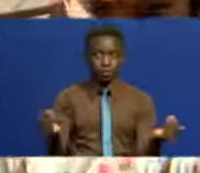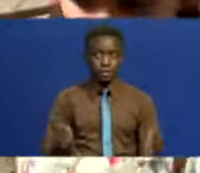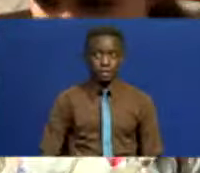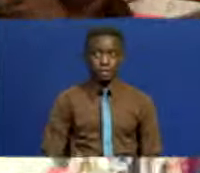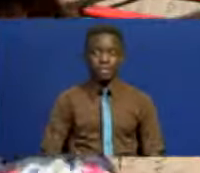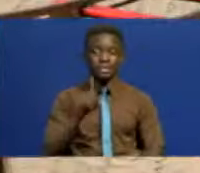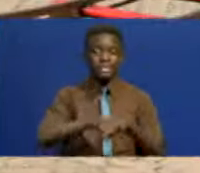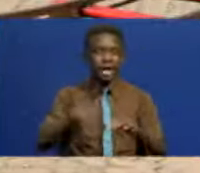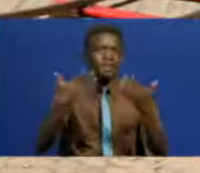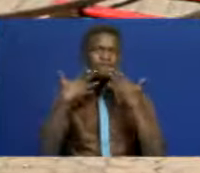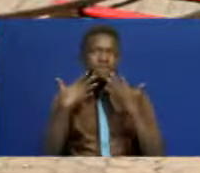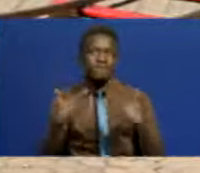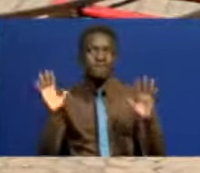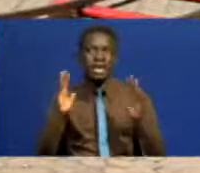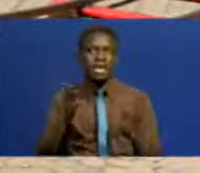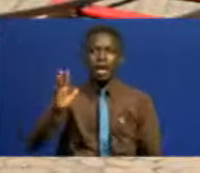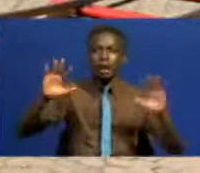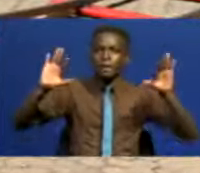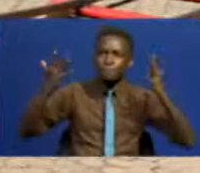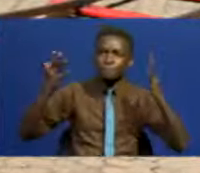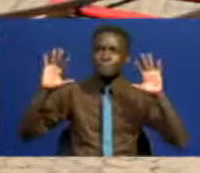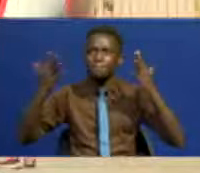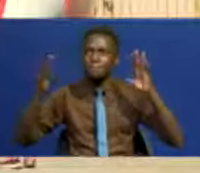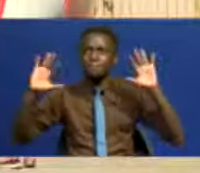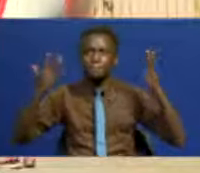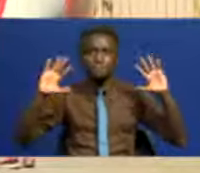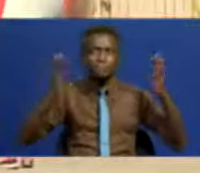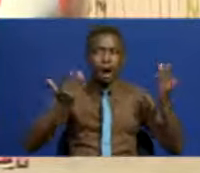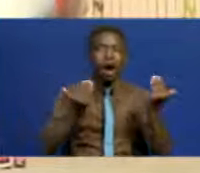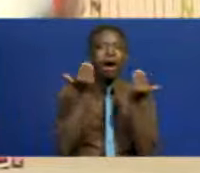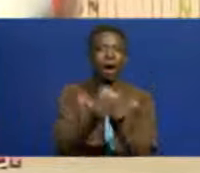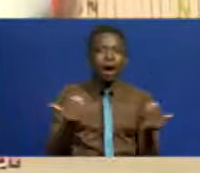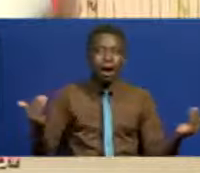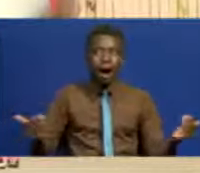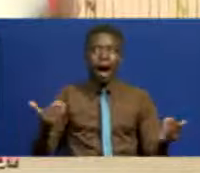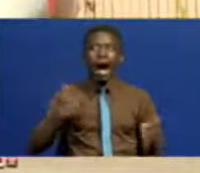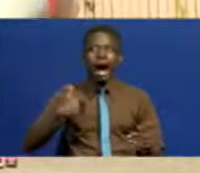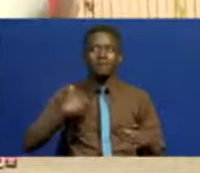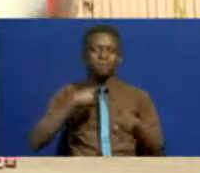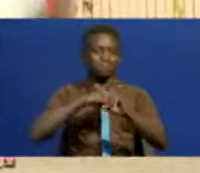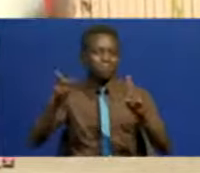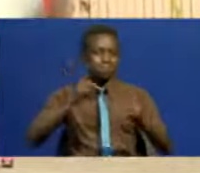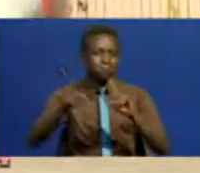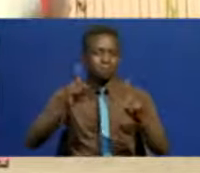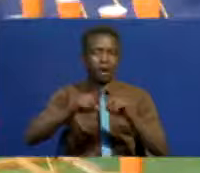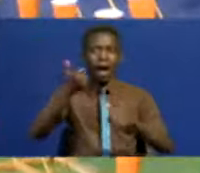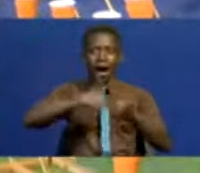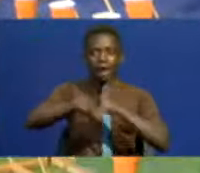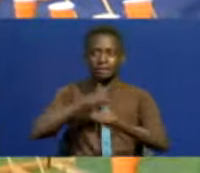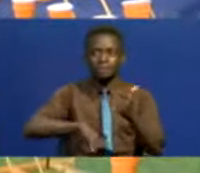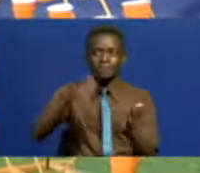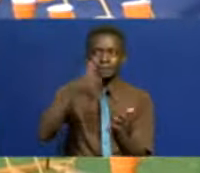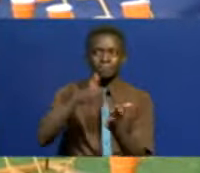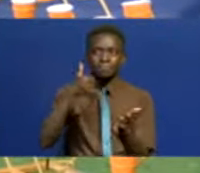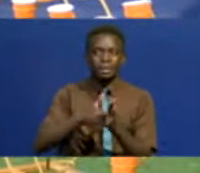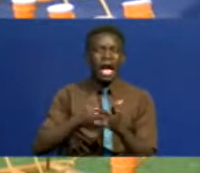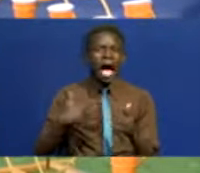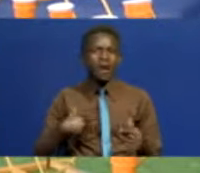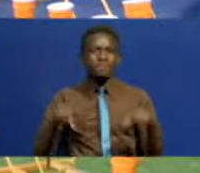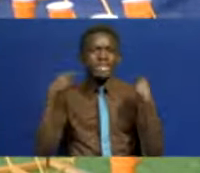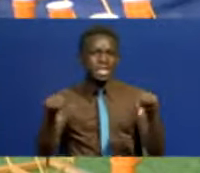Once they complete the Ankut, the kids are engaged with various outdoor activities, including hundreds of games